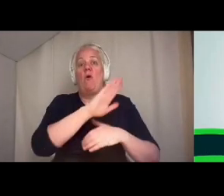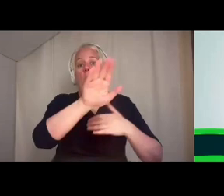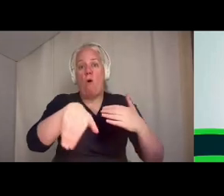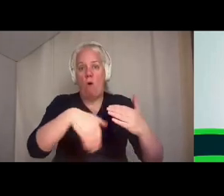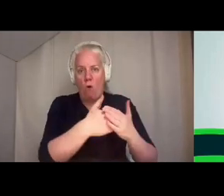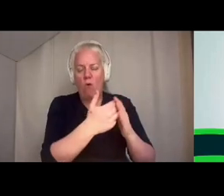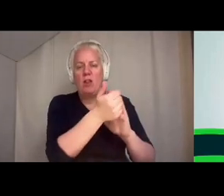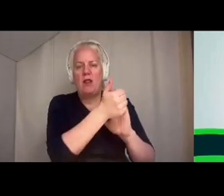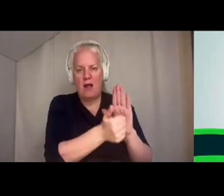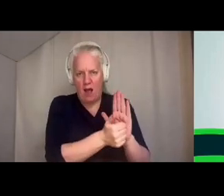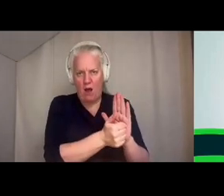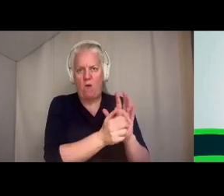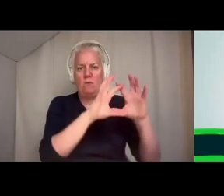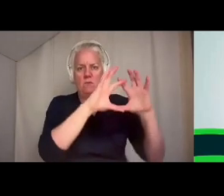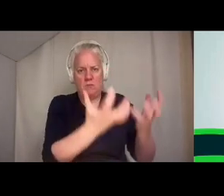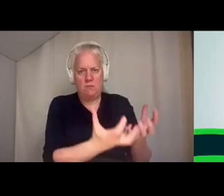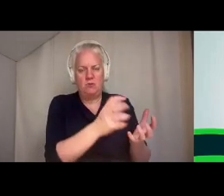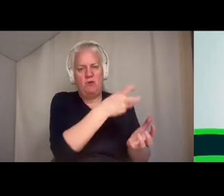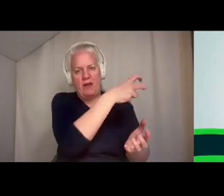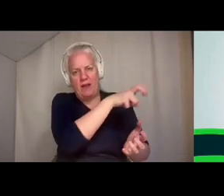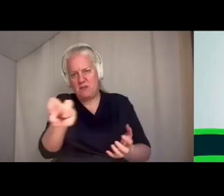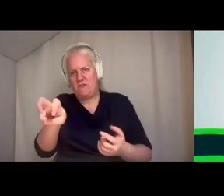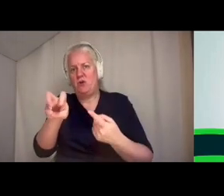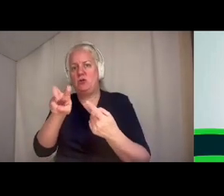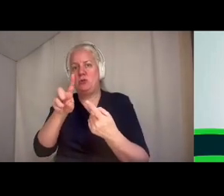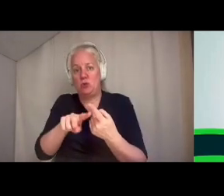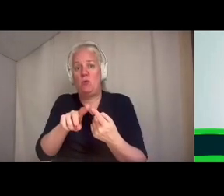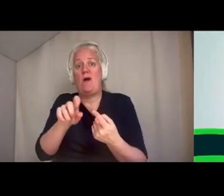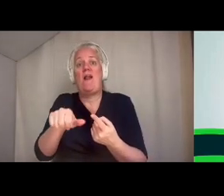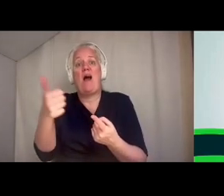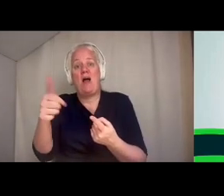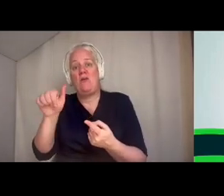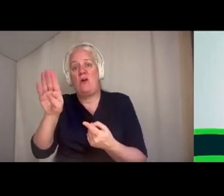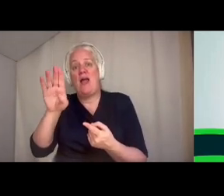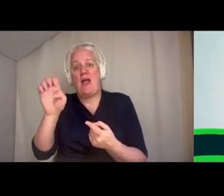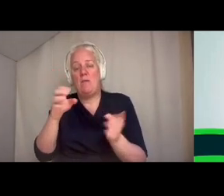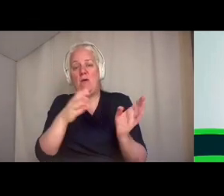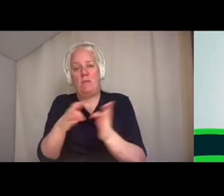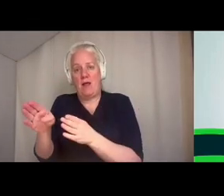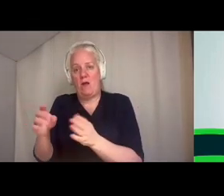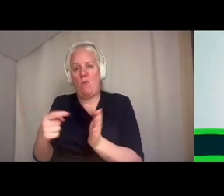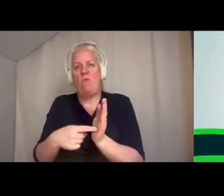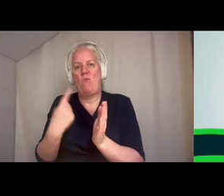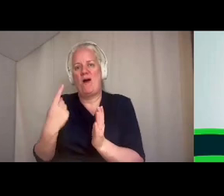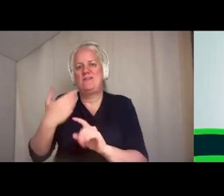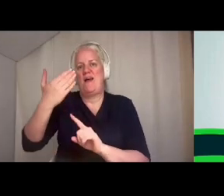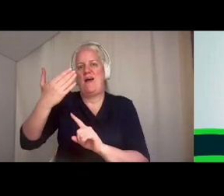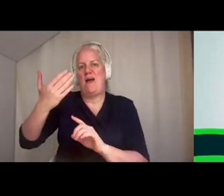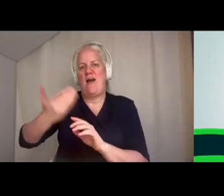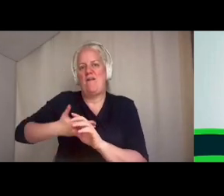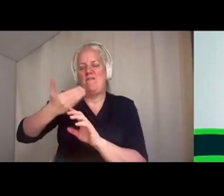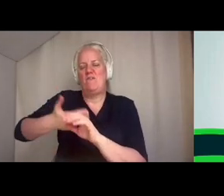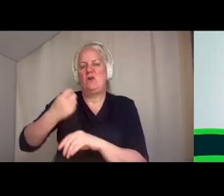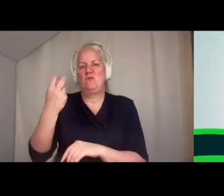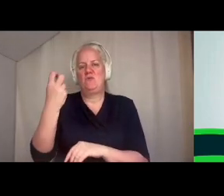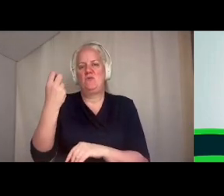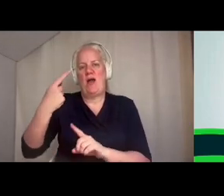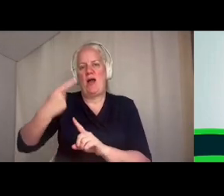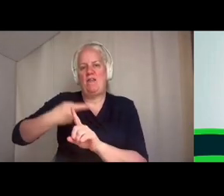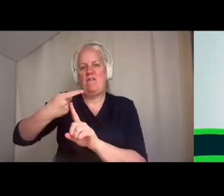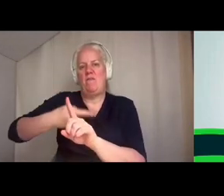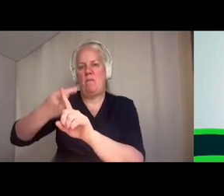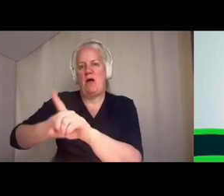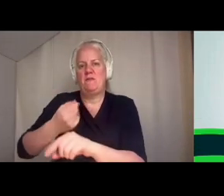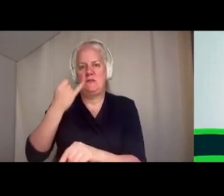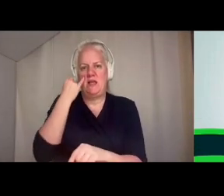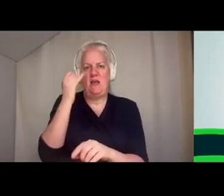ABLE account balance to another ABLE plan once every 12 months if you find another plan that better suits